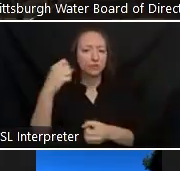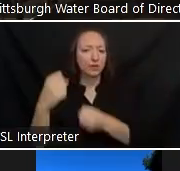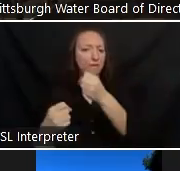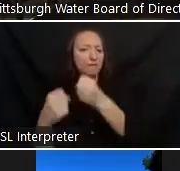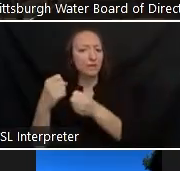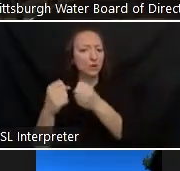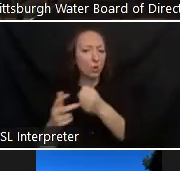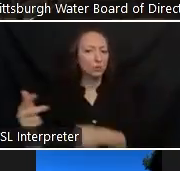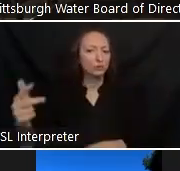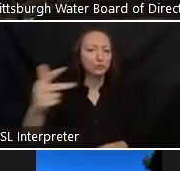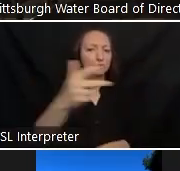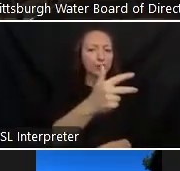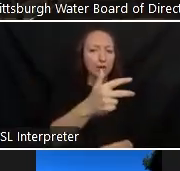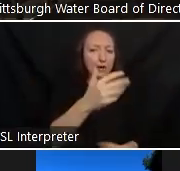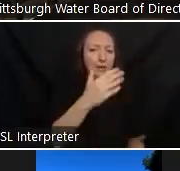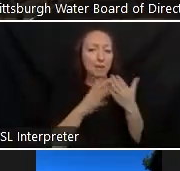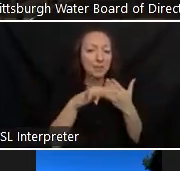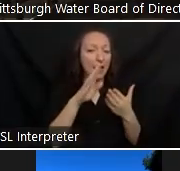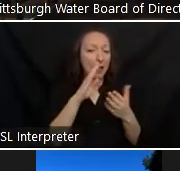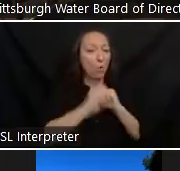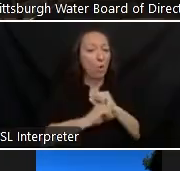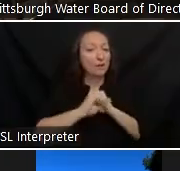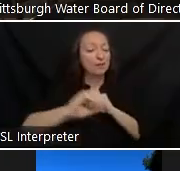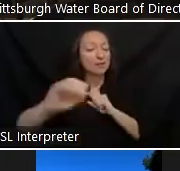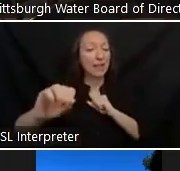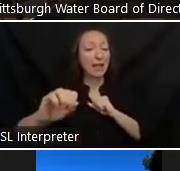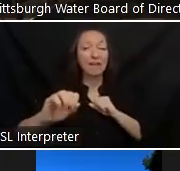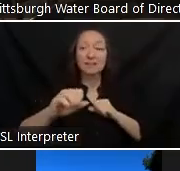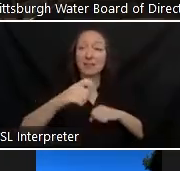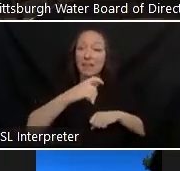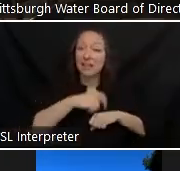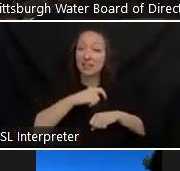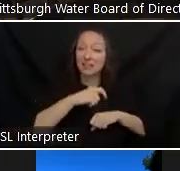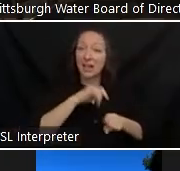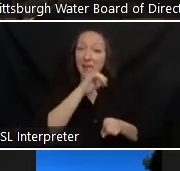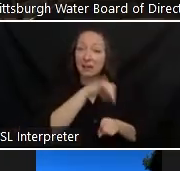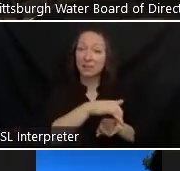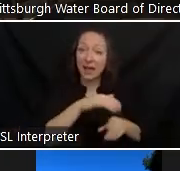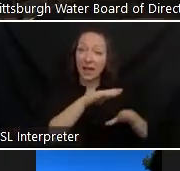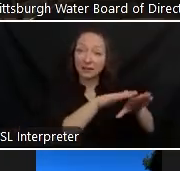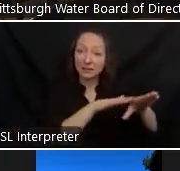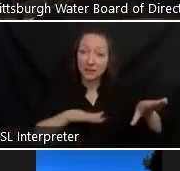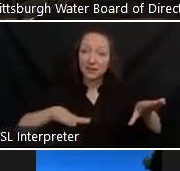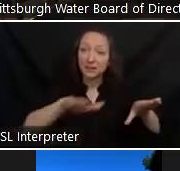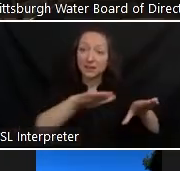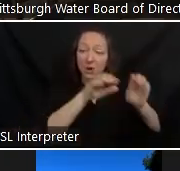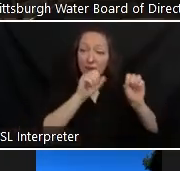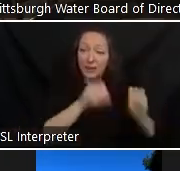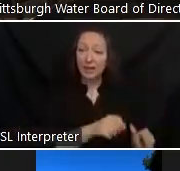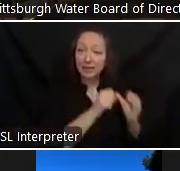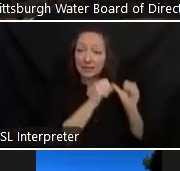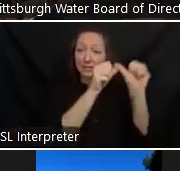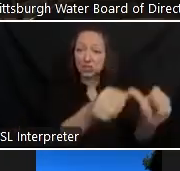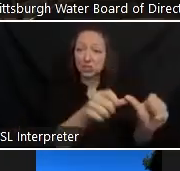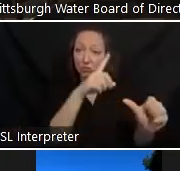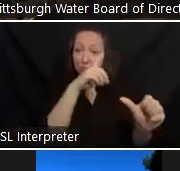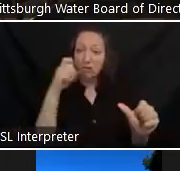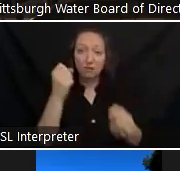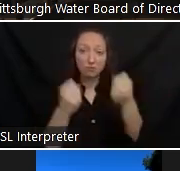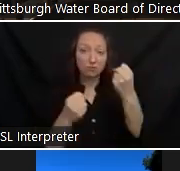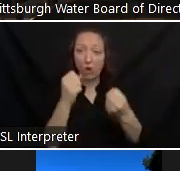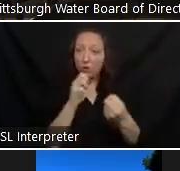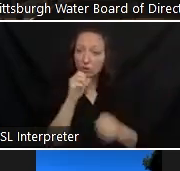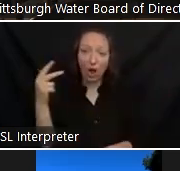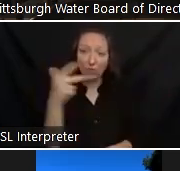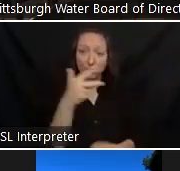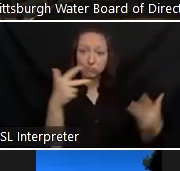there. Maybe it makes the replacement a little easier because traffic's already sort of excluded partially from there. I know it probably really doesn't